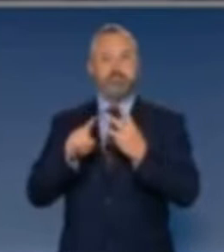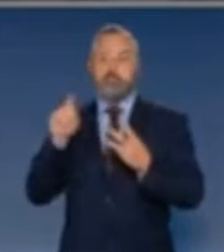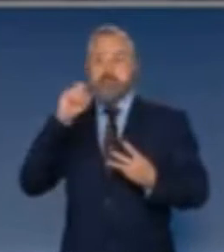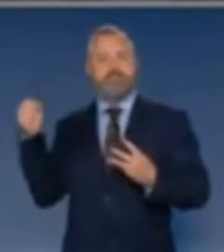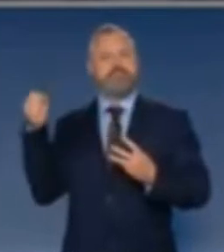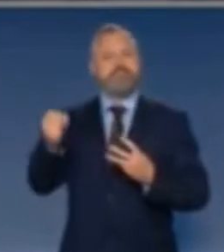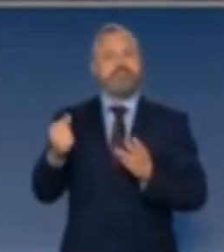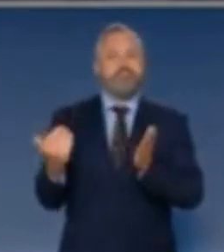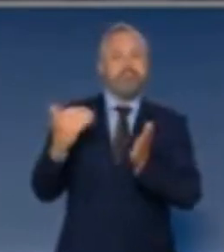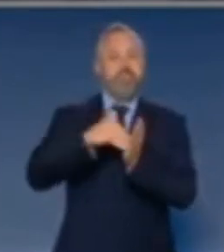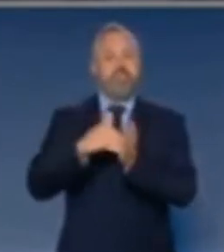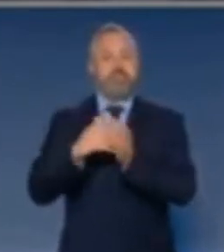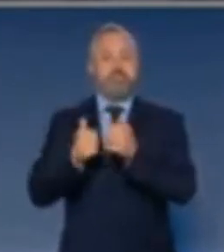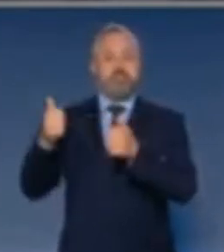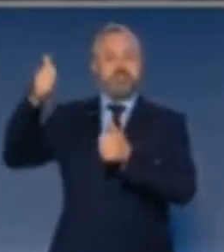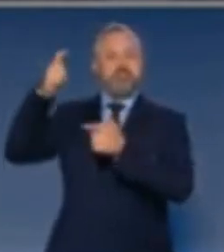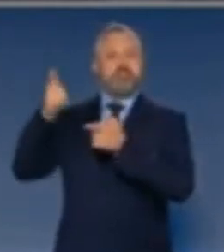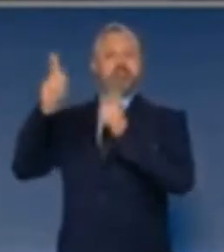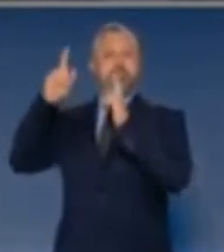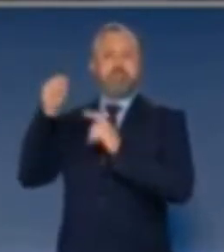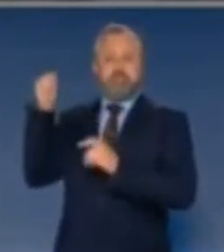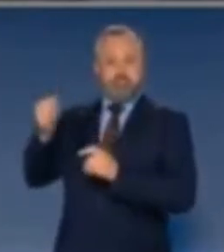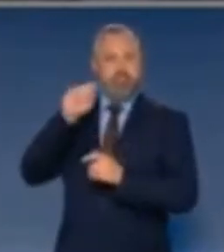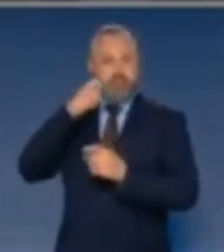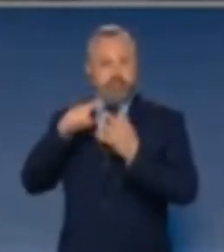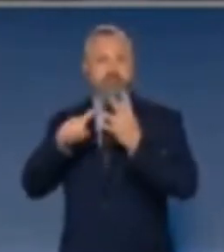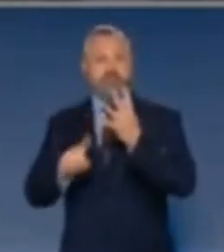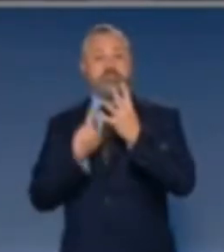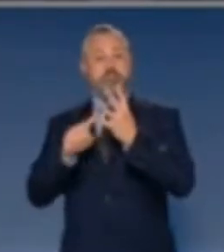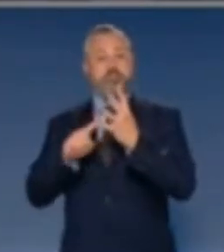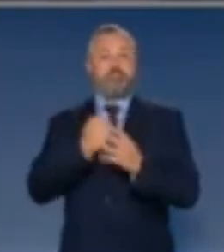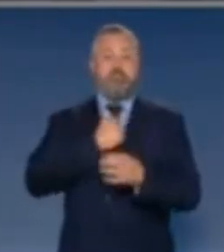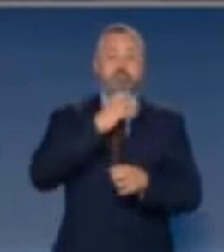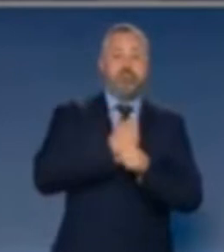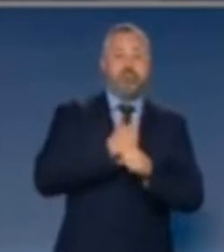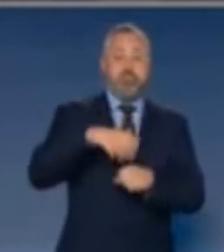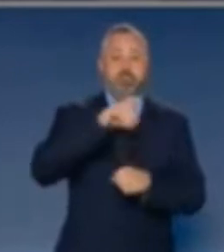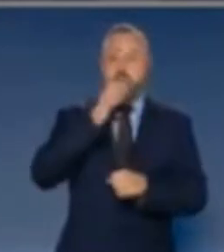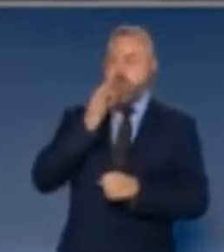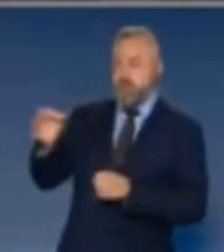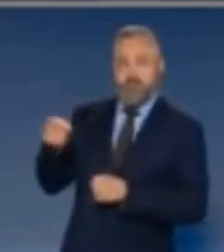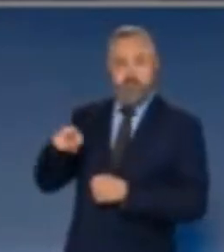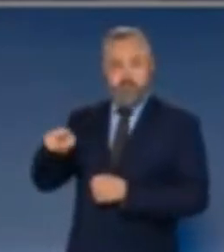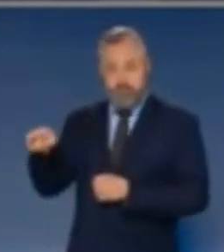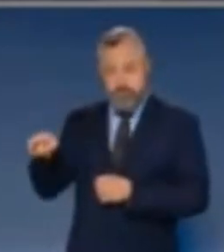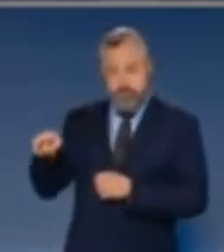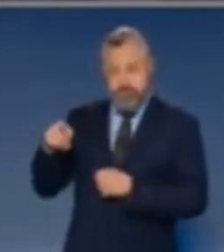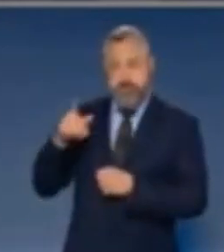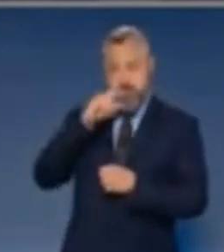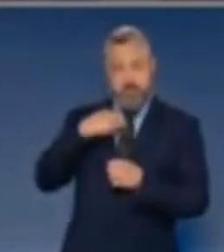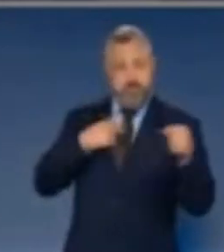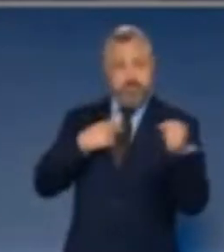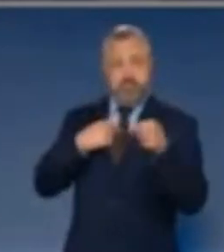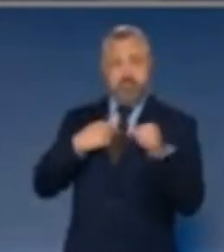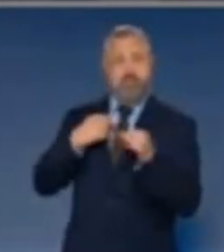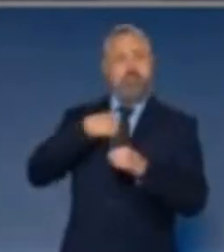management. Fourth, at the Commonwealth's request, the Commonwealth has installed the